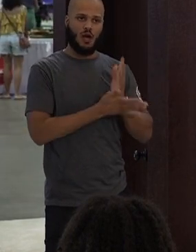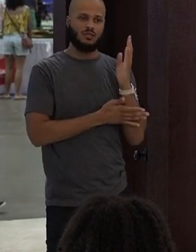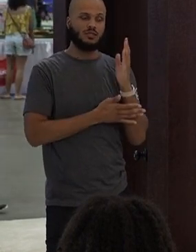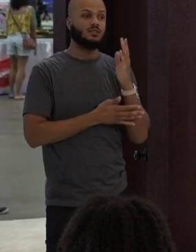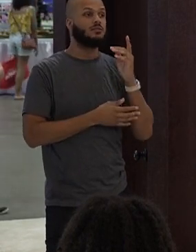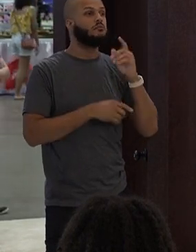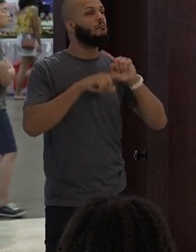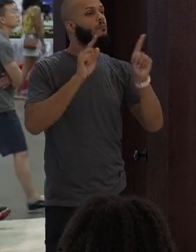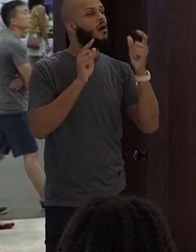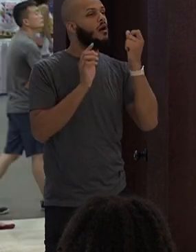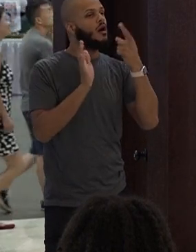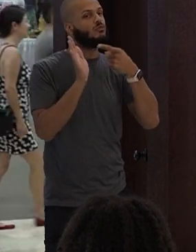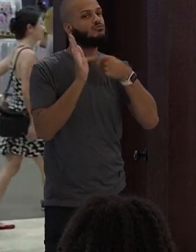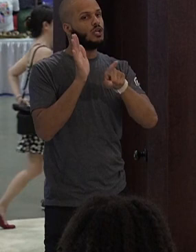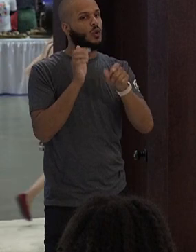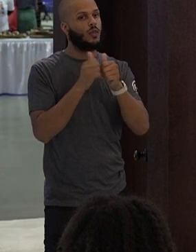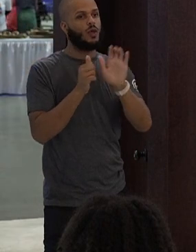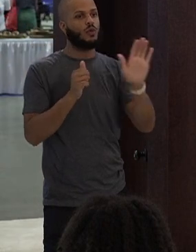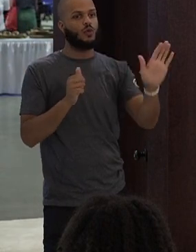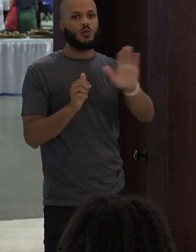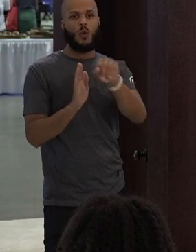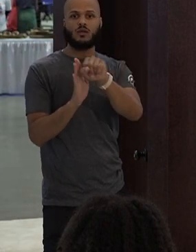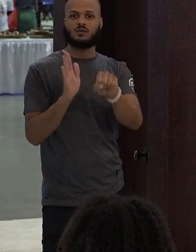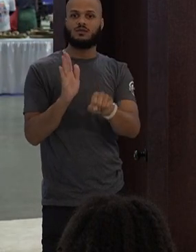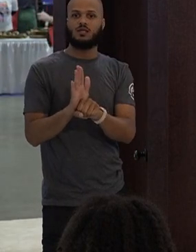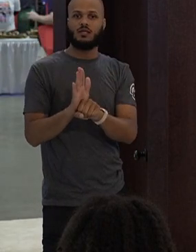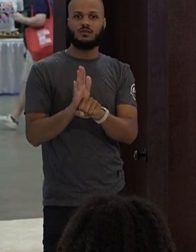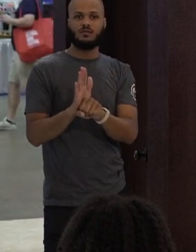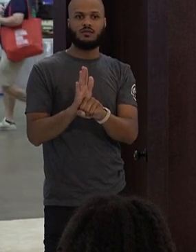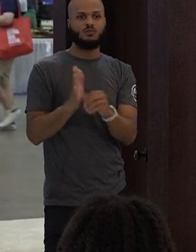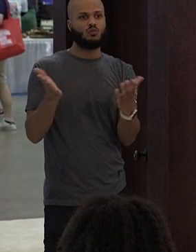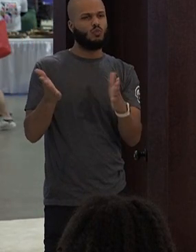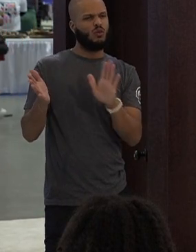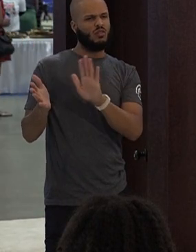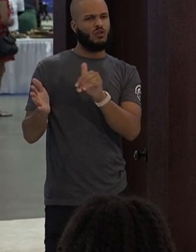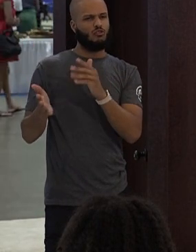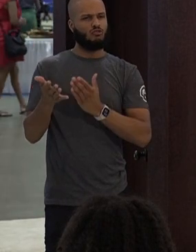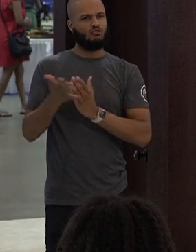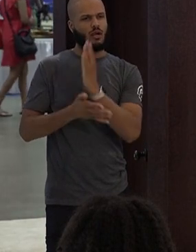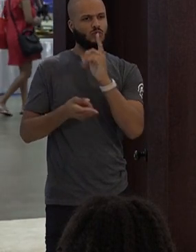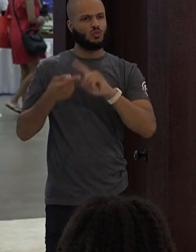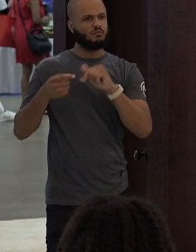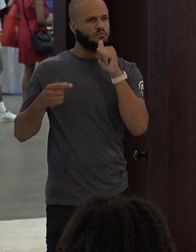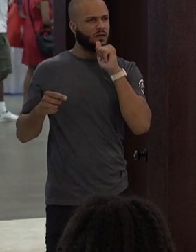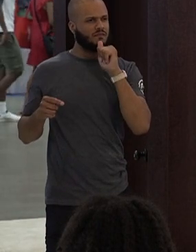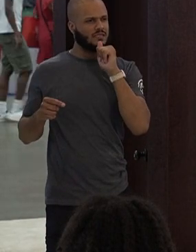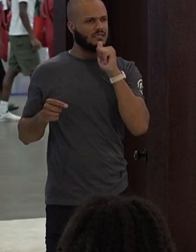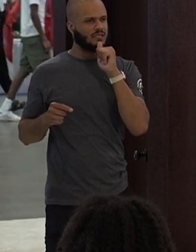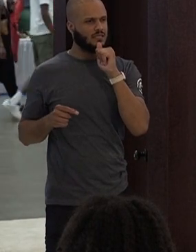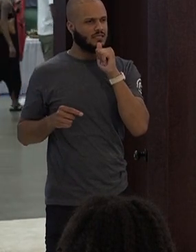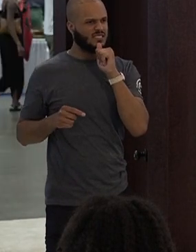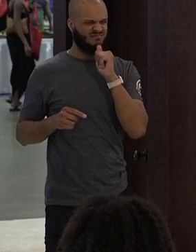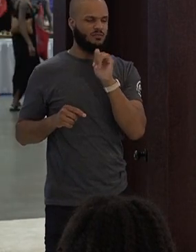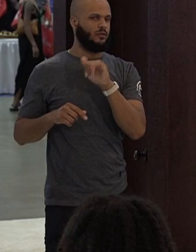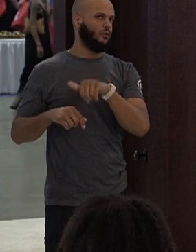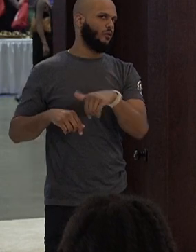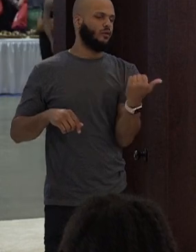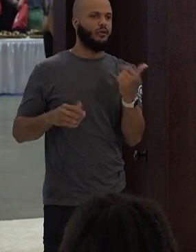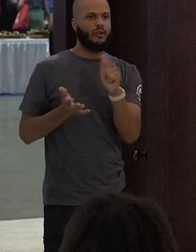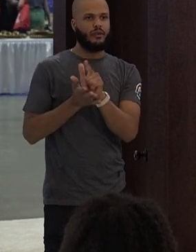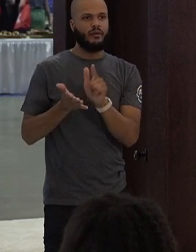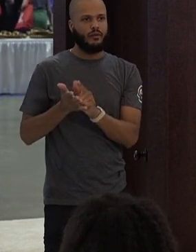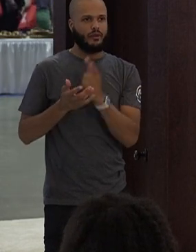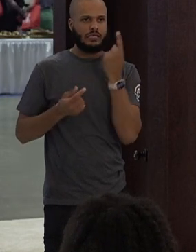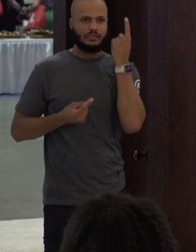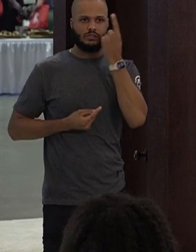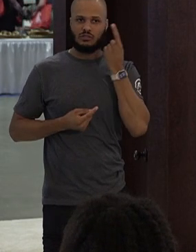want to check in your state what the rights of privacy are. That's a sort of another set of legal considerations, and